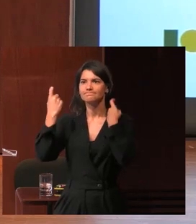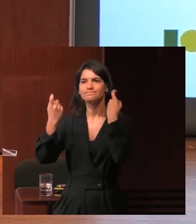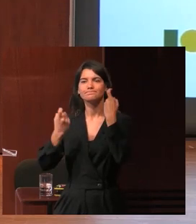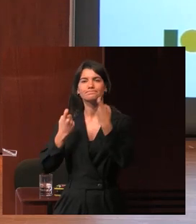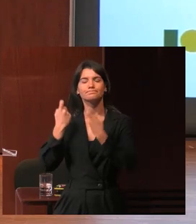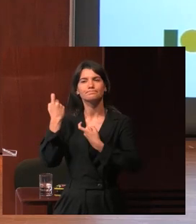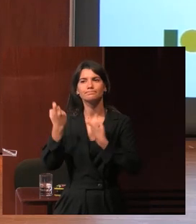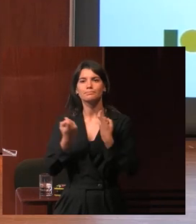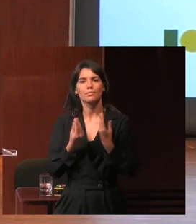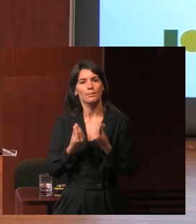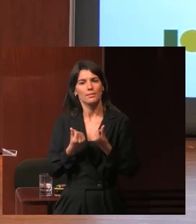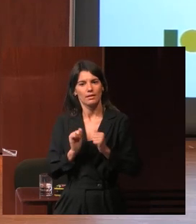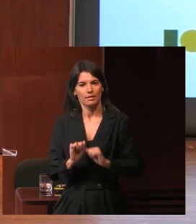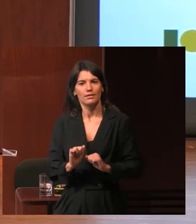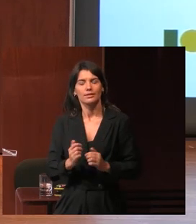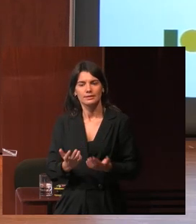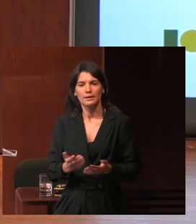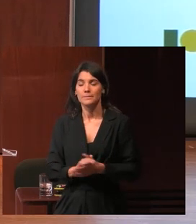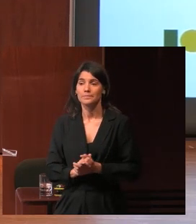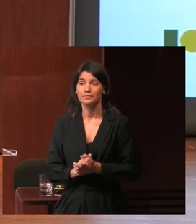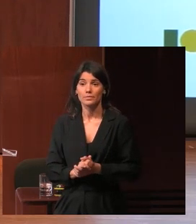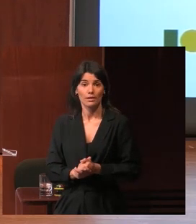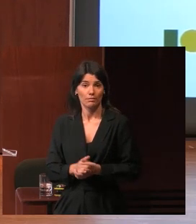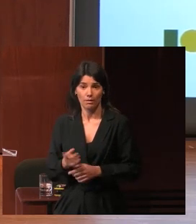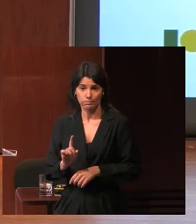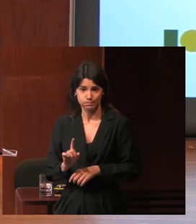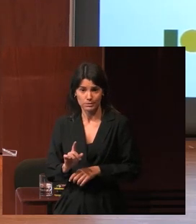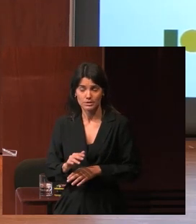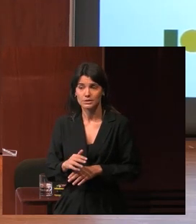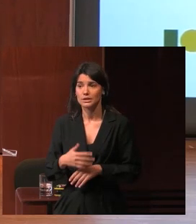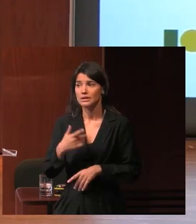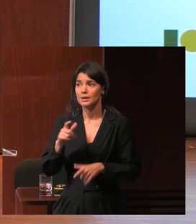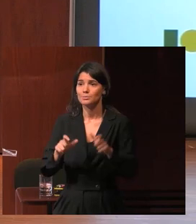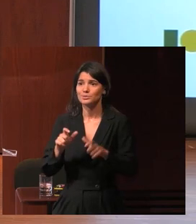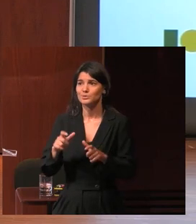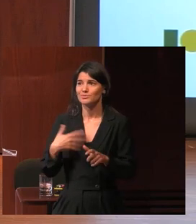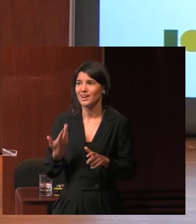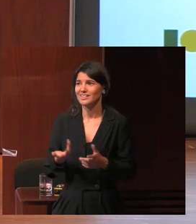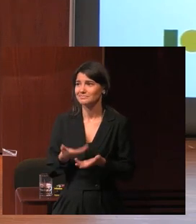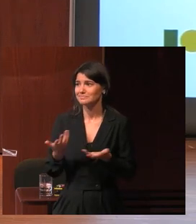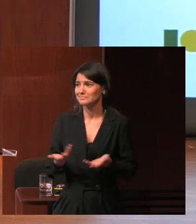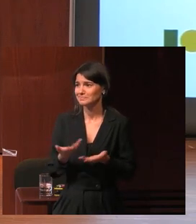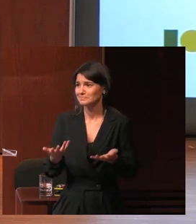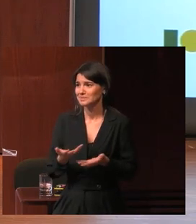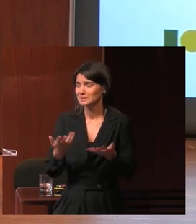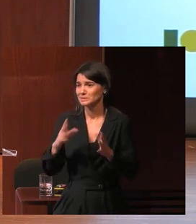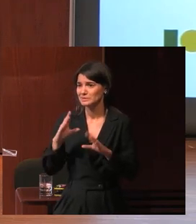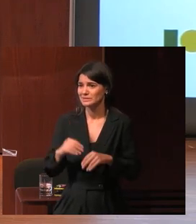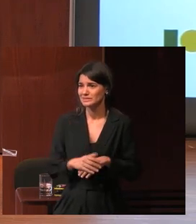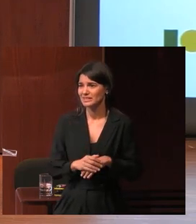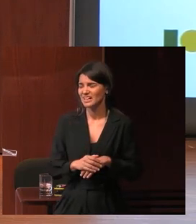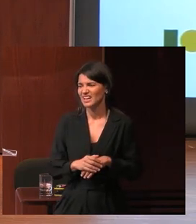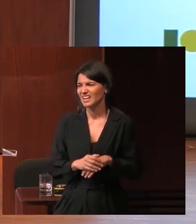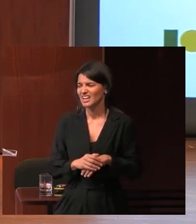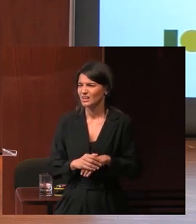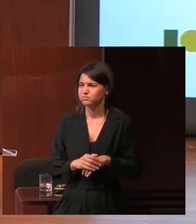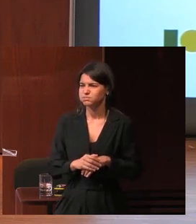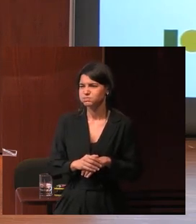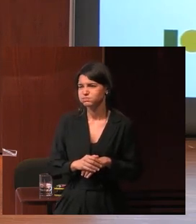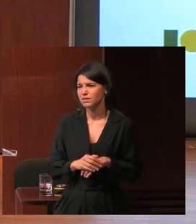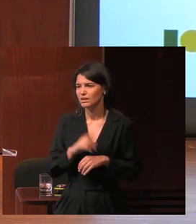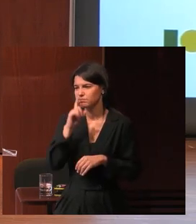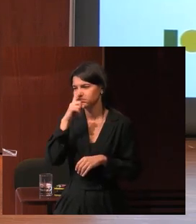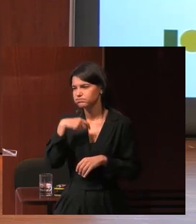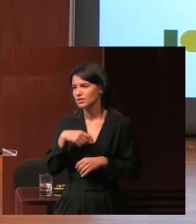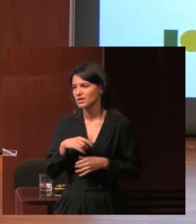Otherwise, people would become, I don't know. Oh, well, not boring, but otherwise people would perhaps